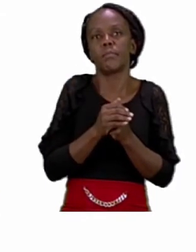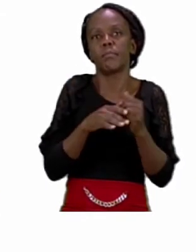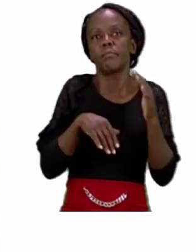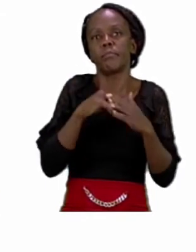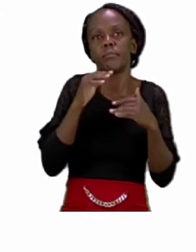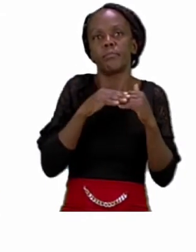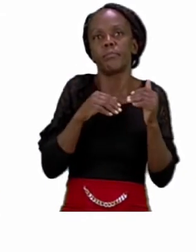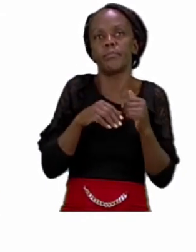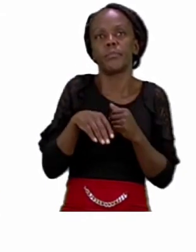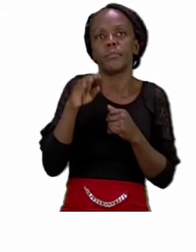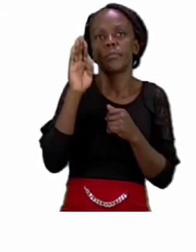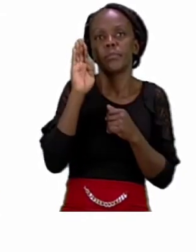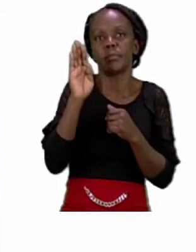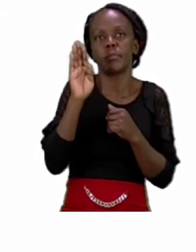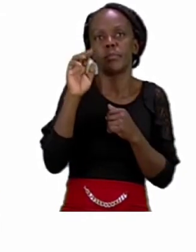Build,